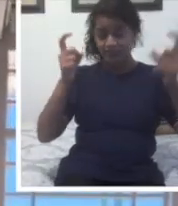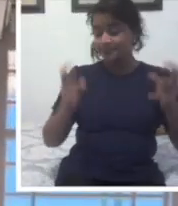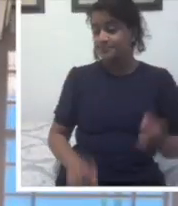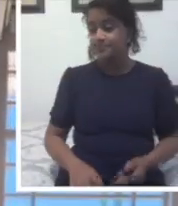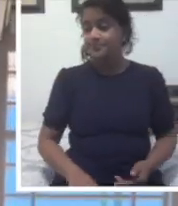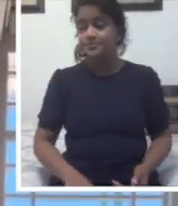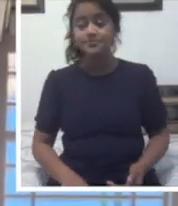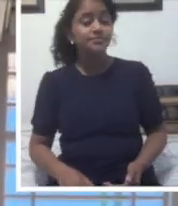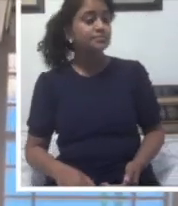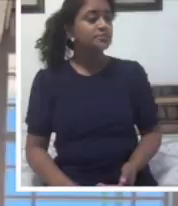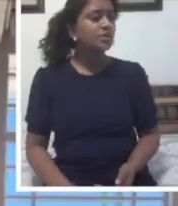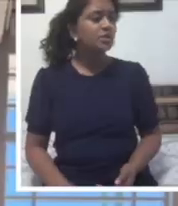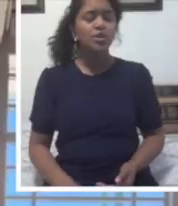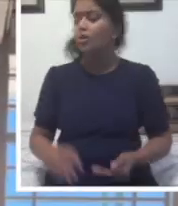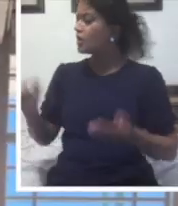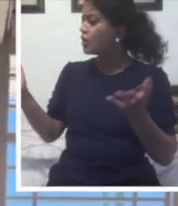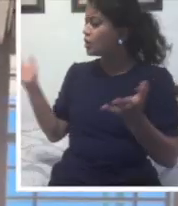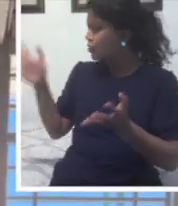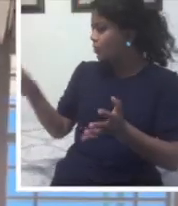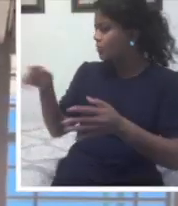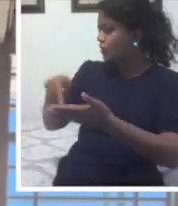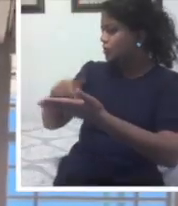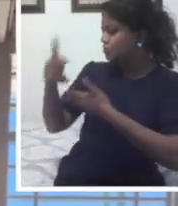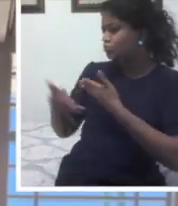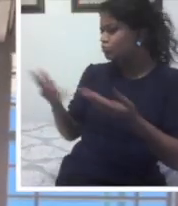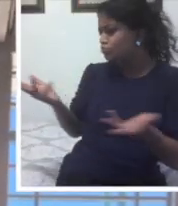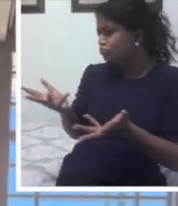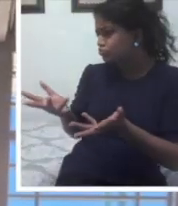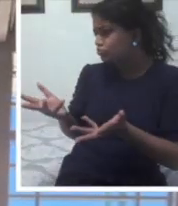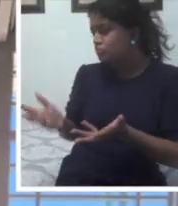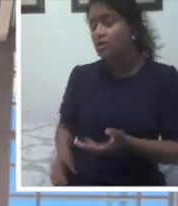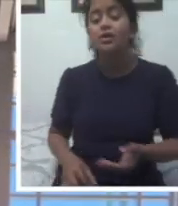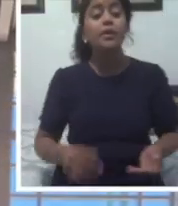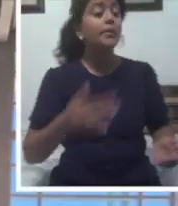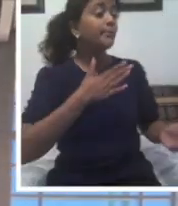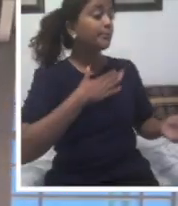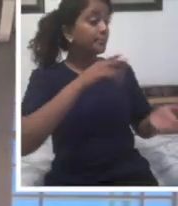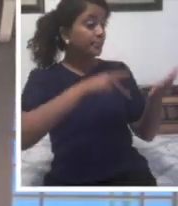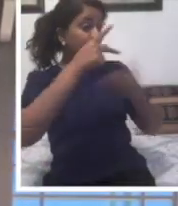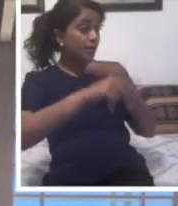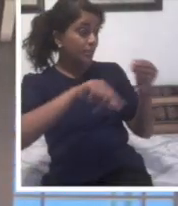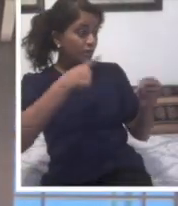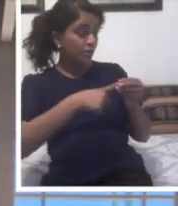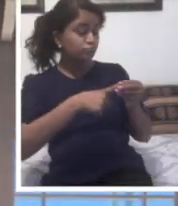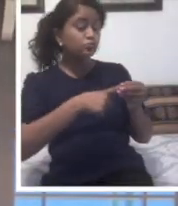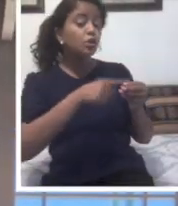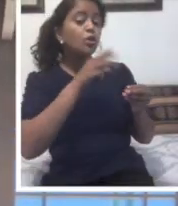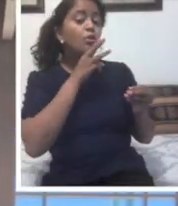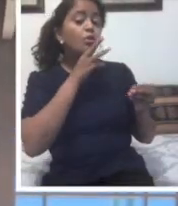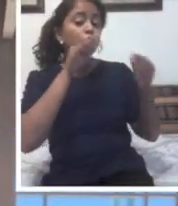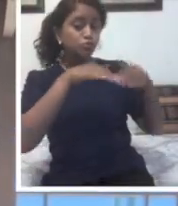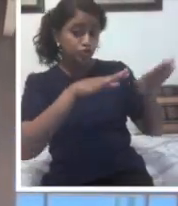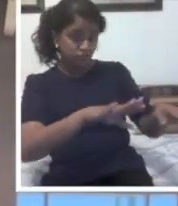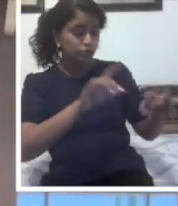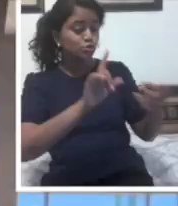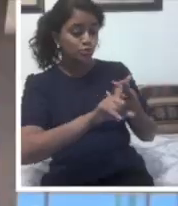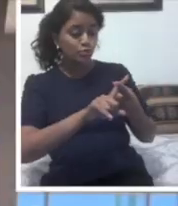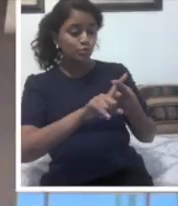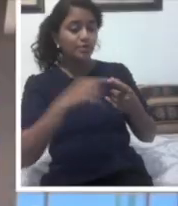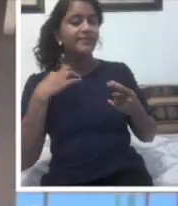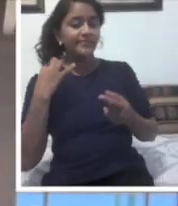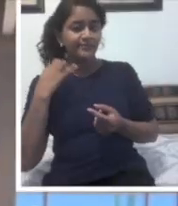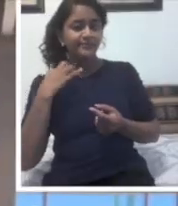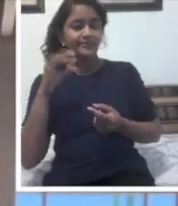what is your project? So my project is about ocean to fashion. So first of all, the reason I did this is because I know